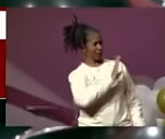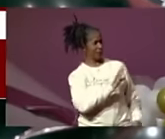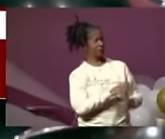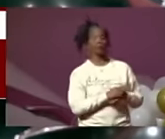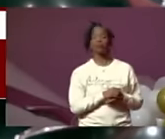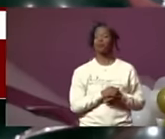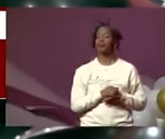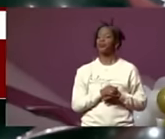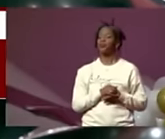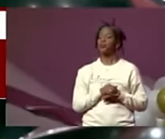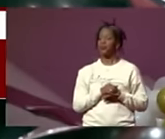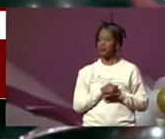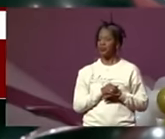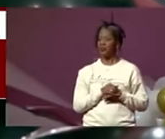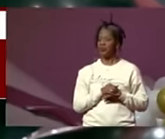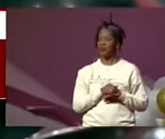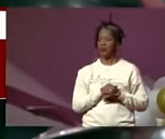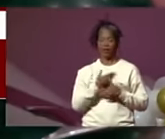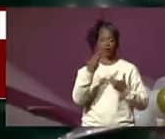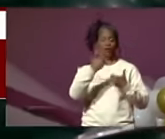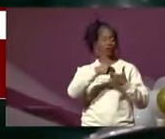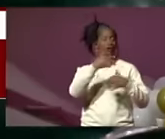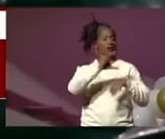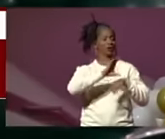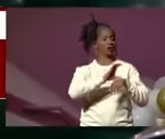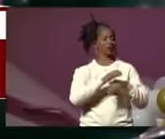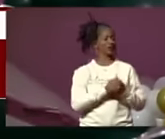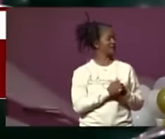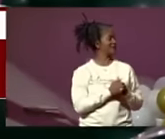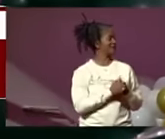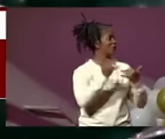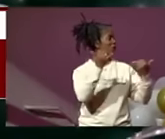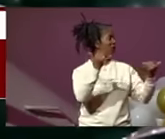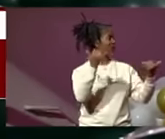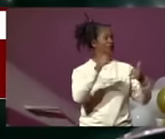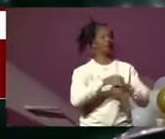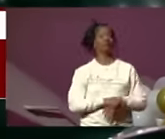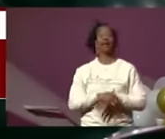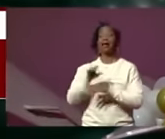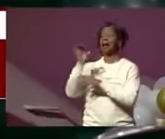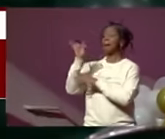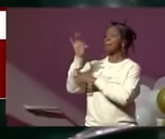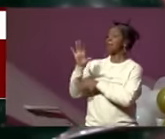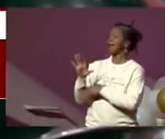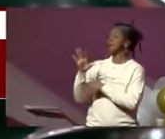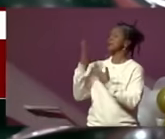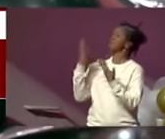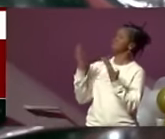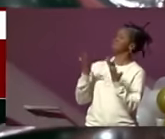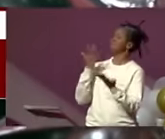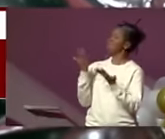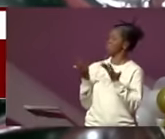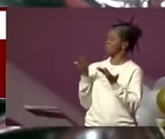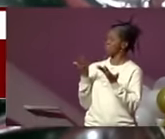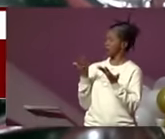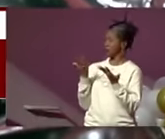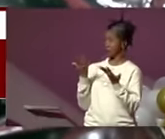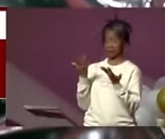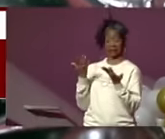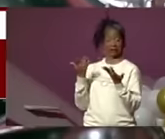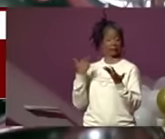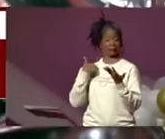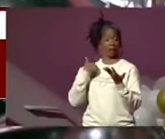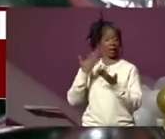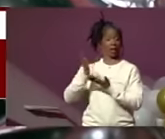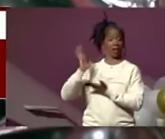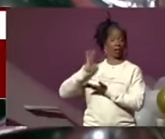now, come on down. Join church. Do it right now. Preacher, here's my deal. I used to go to church.